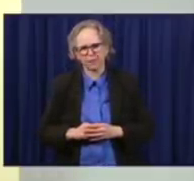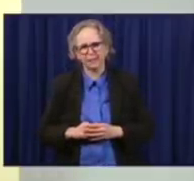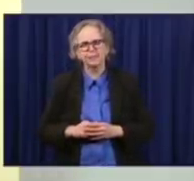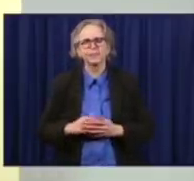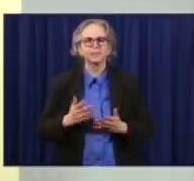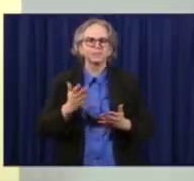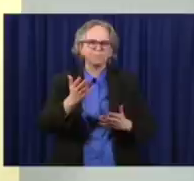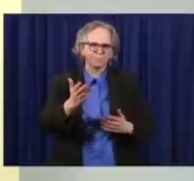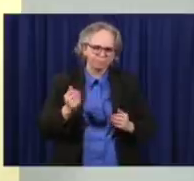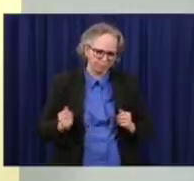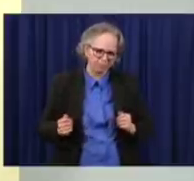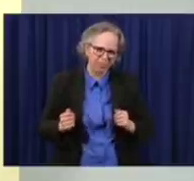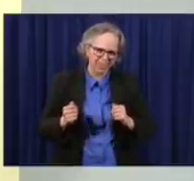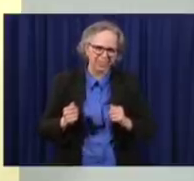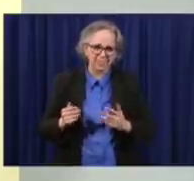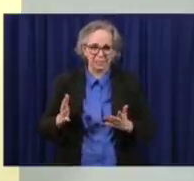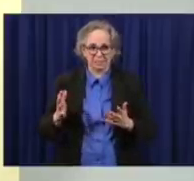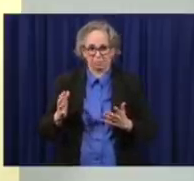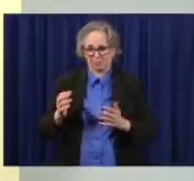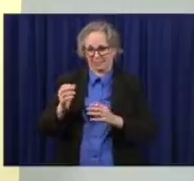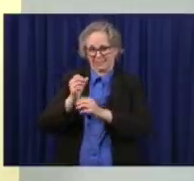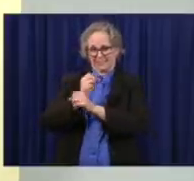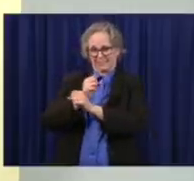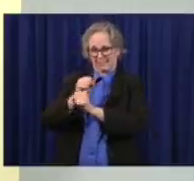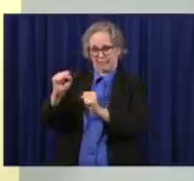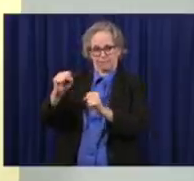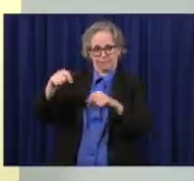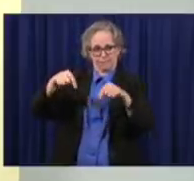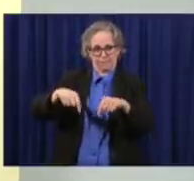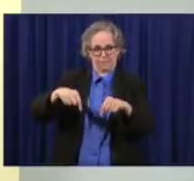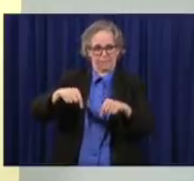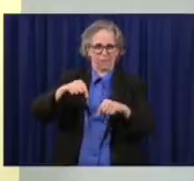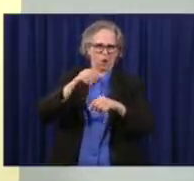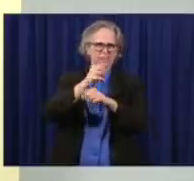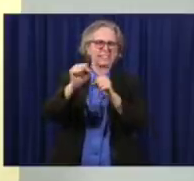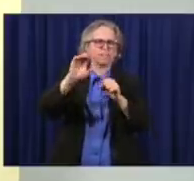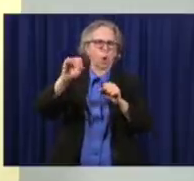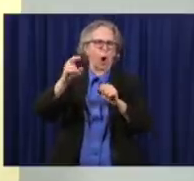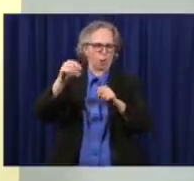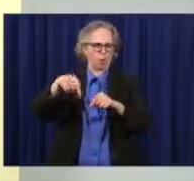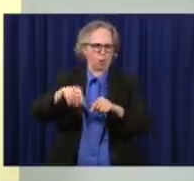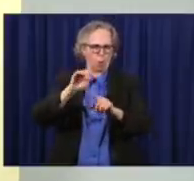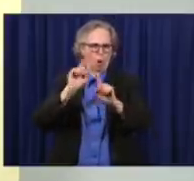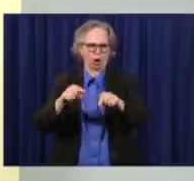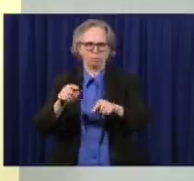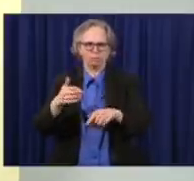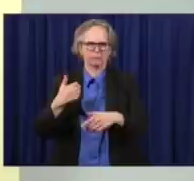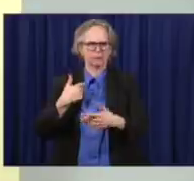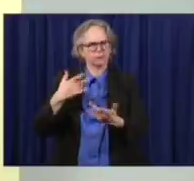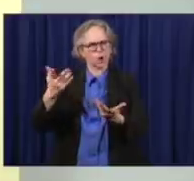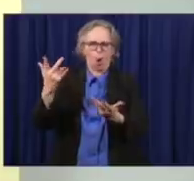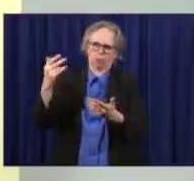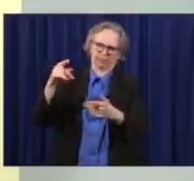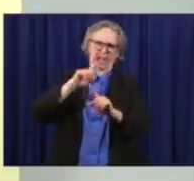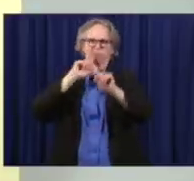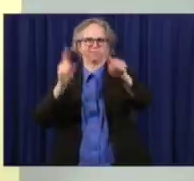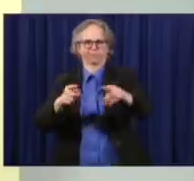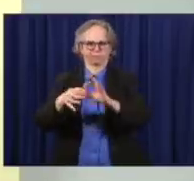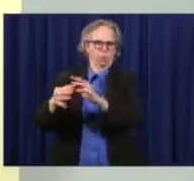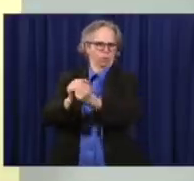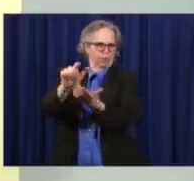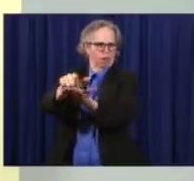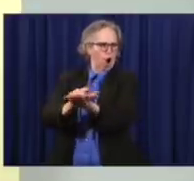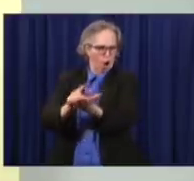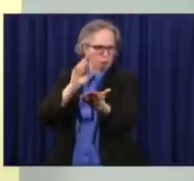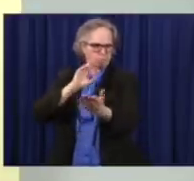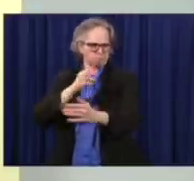Ohio order does have the power of law, I don't expect that all Ohioans will do the right